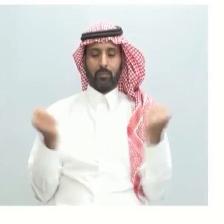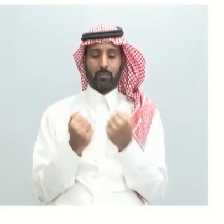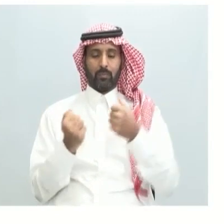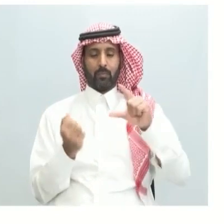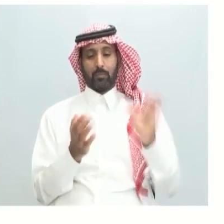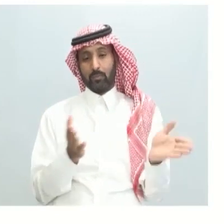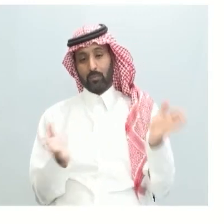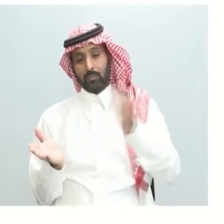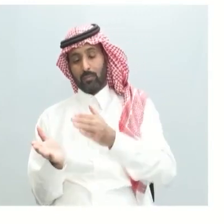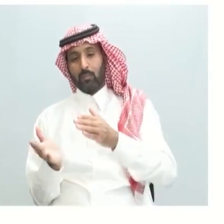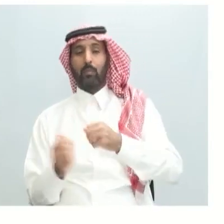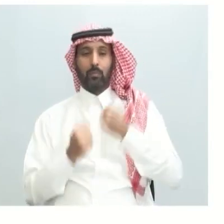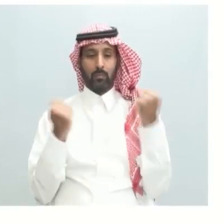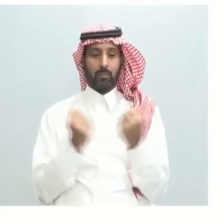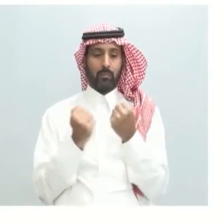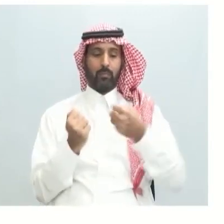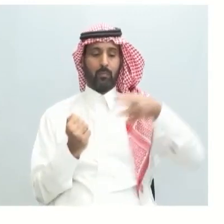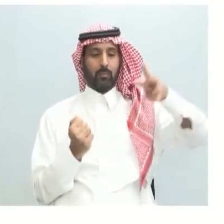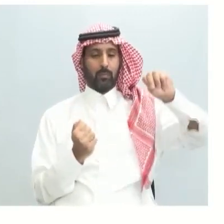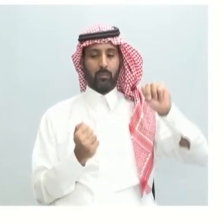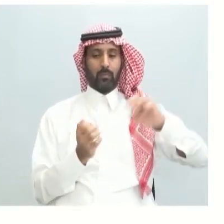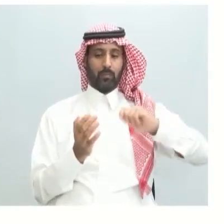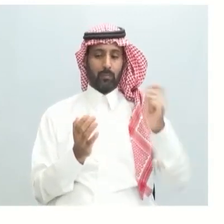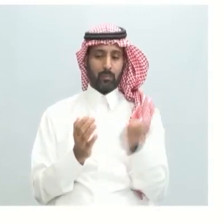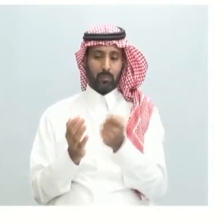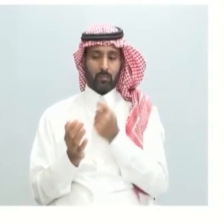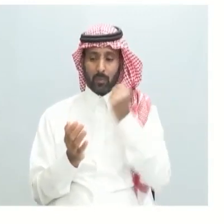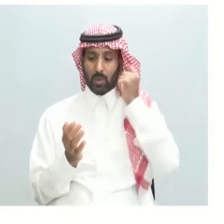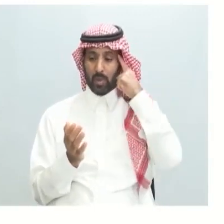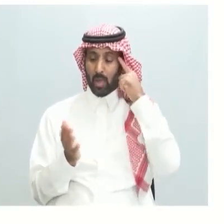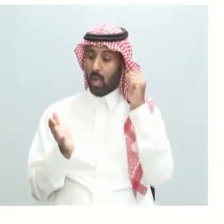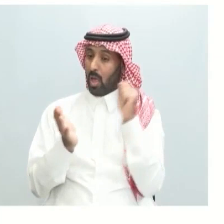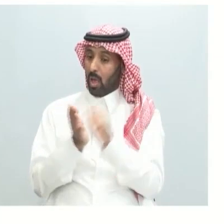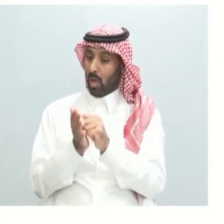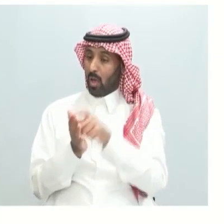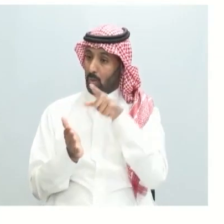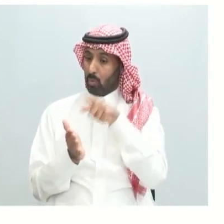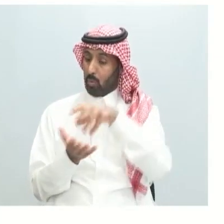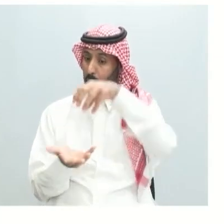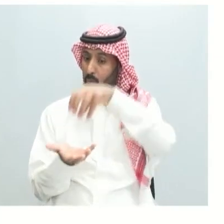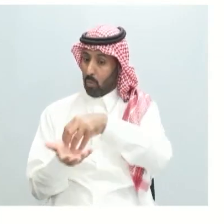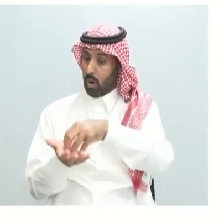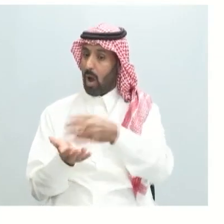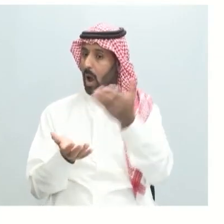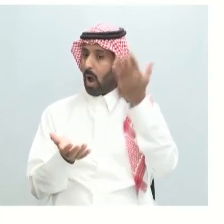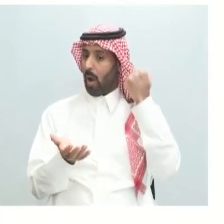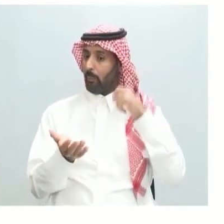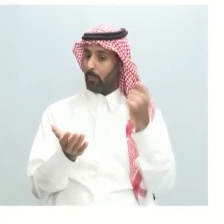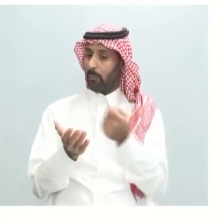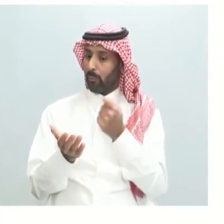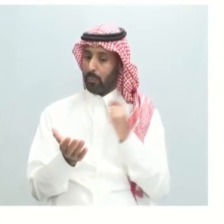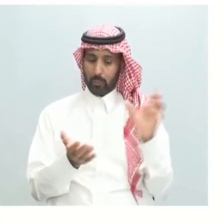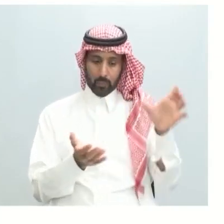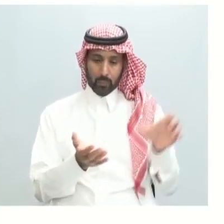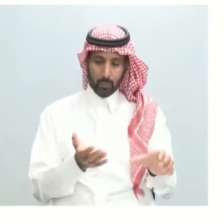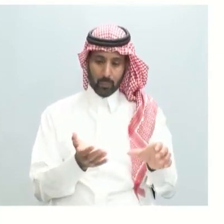L. Jumping to exercise M for the writing, write about a famous house in your country. Before you write, make notes in